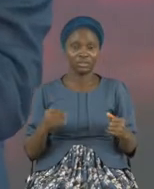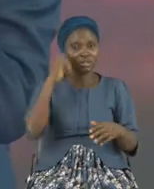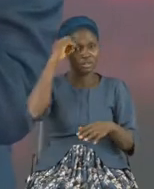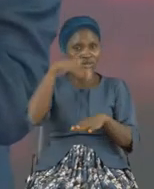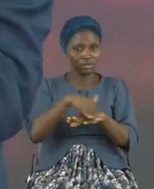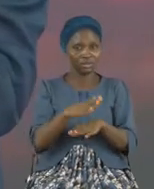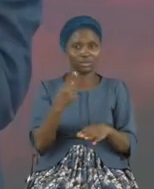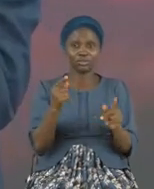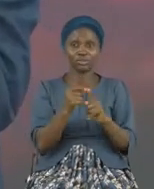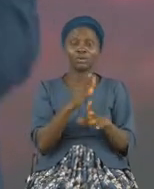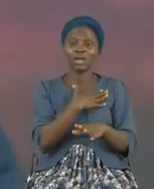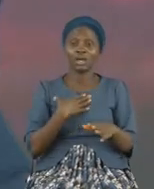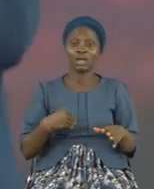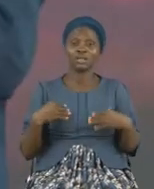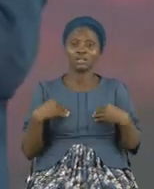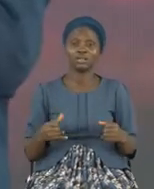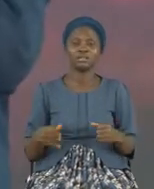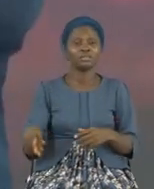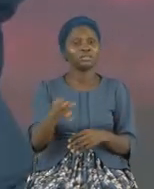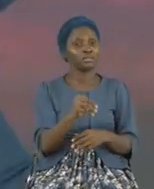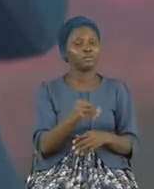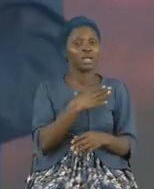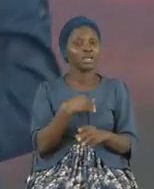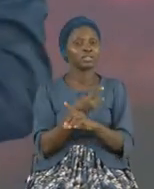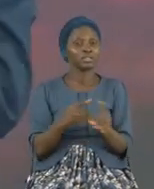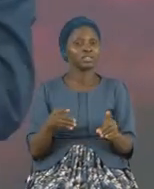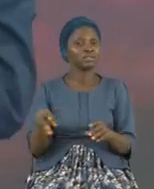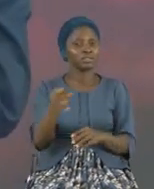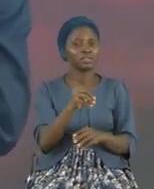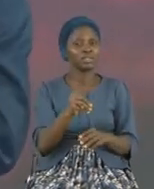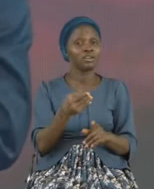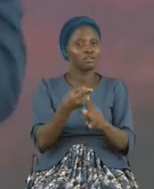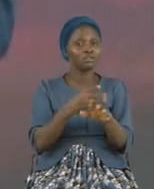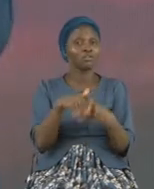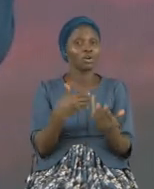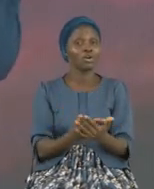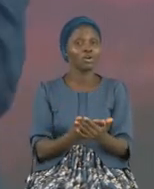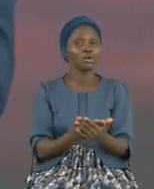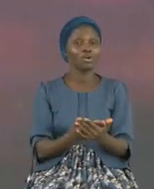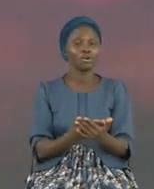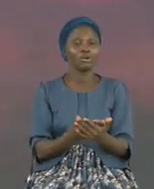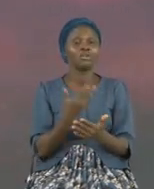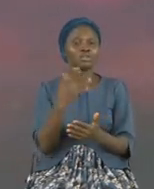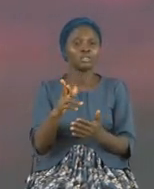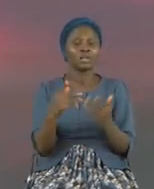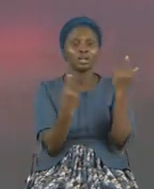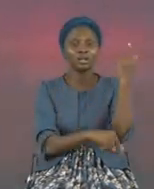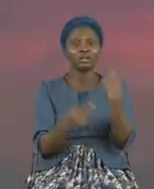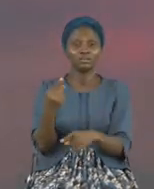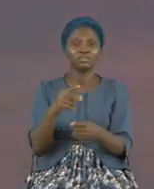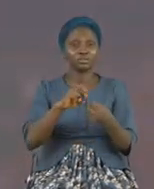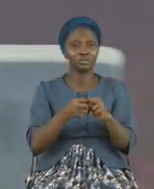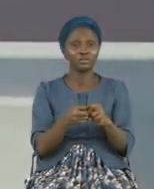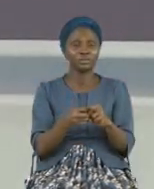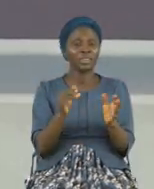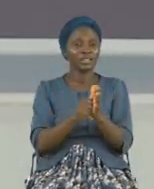and healed them and delivered them from all their afflictions. That's another method. If I may